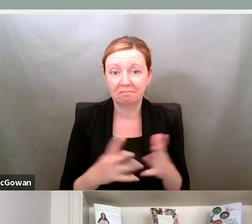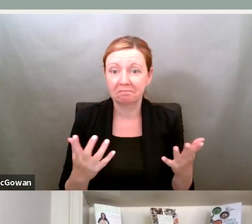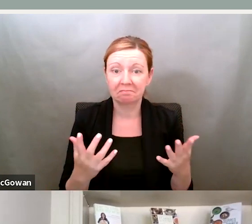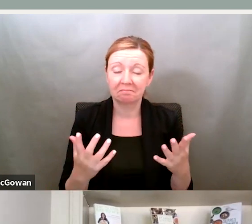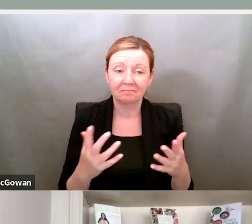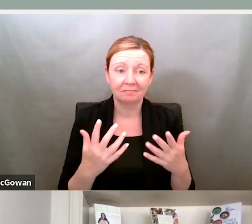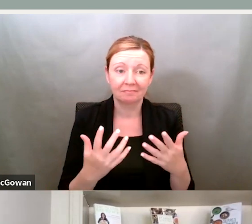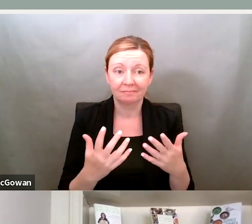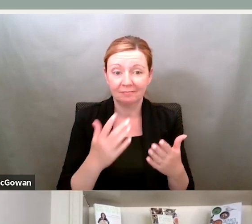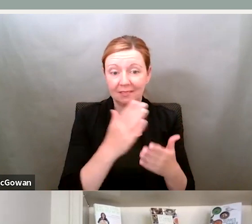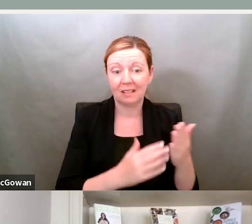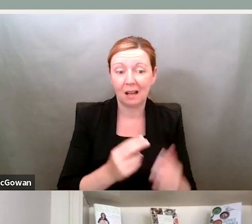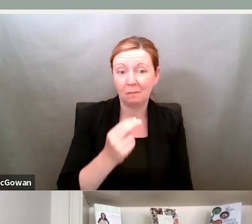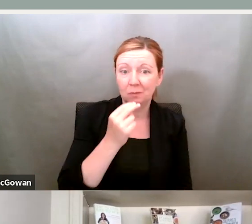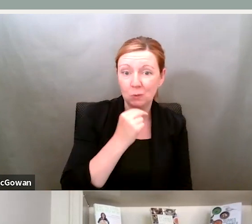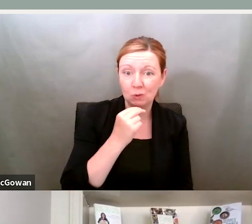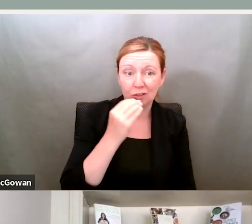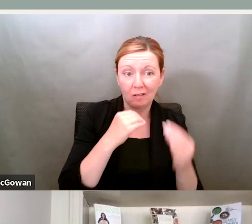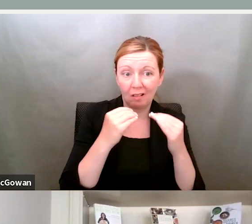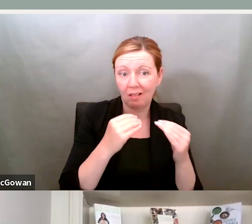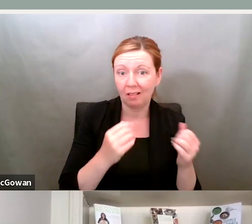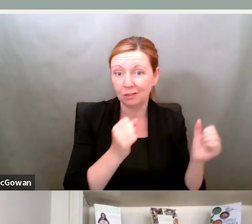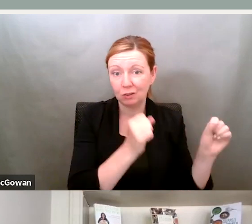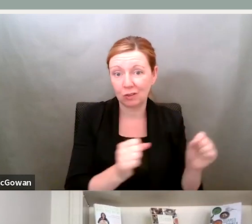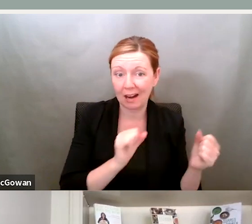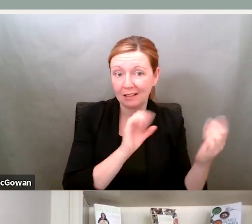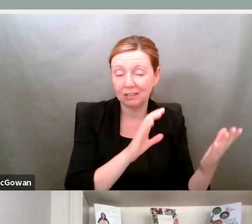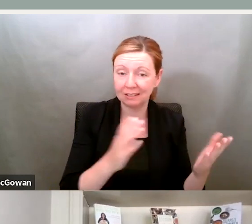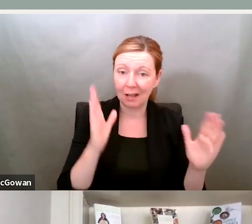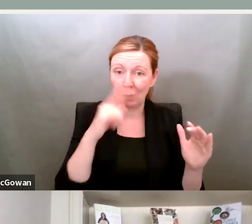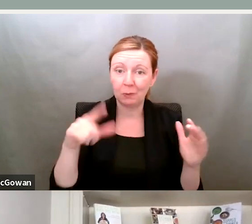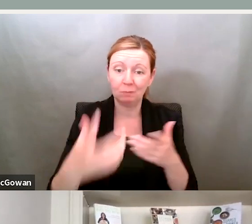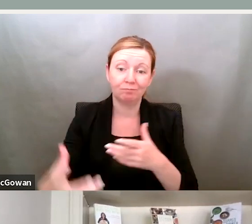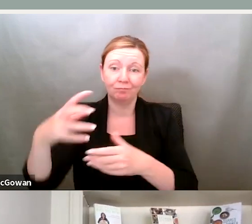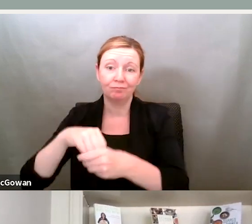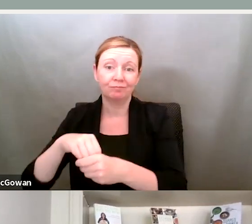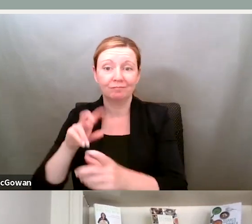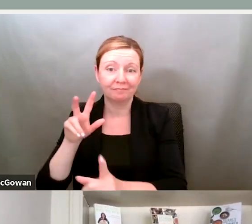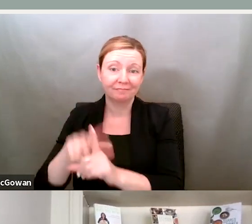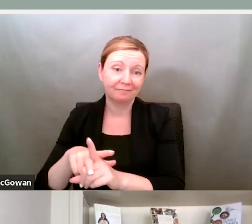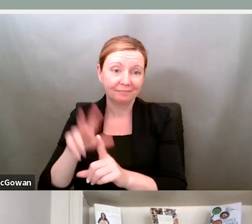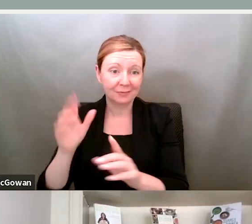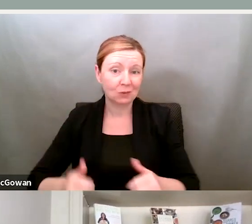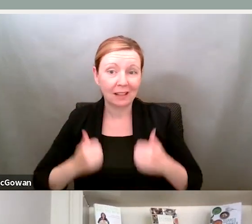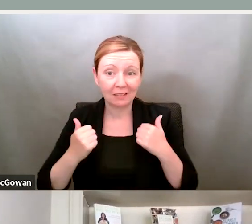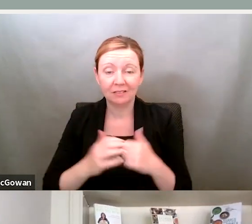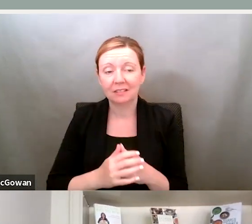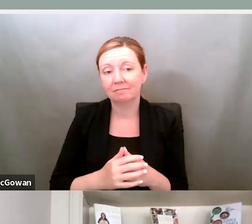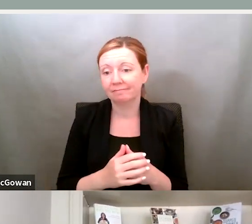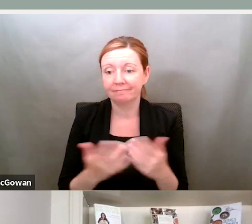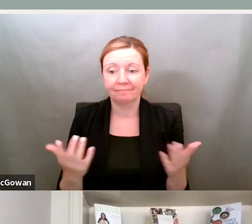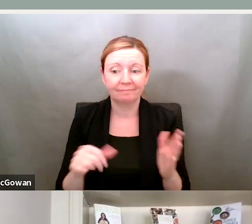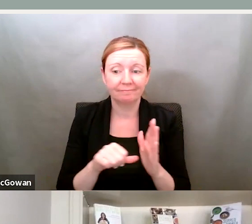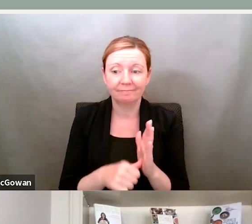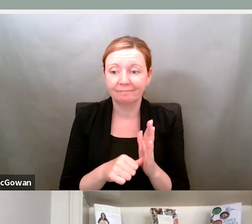integrate some of these nutritional strategies into your lives. And again, I can't stress